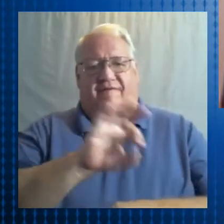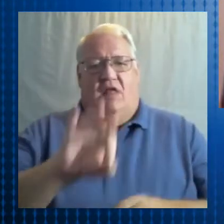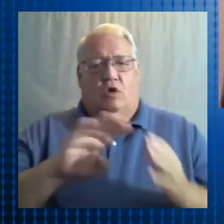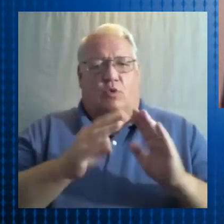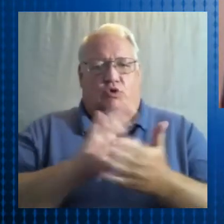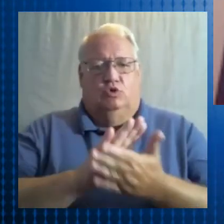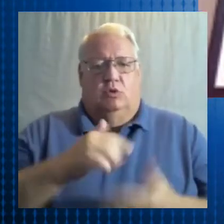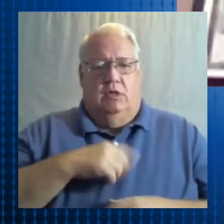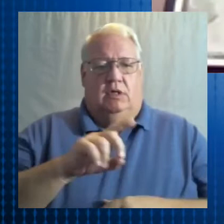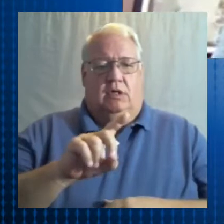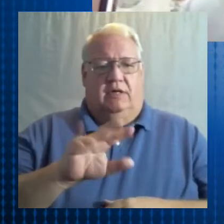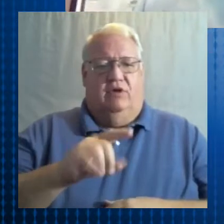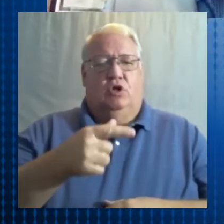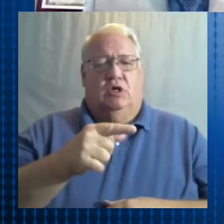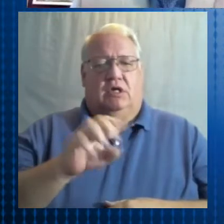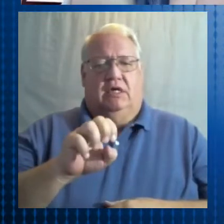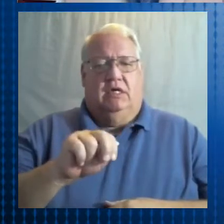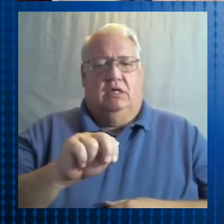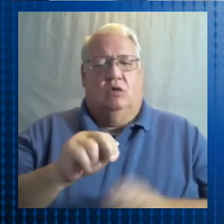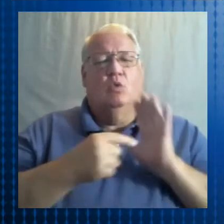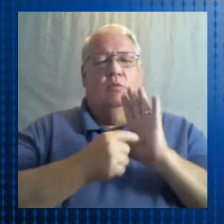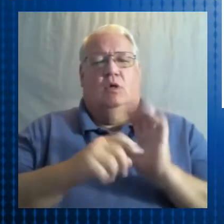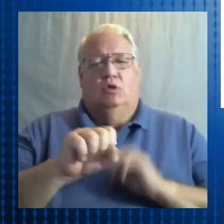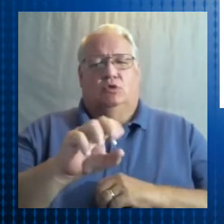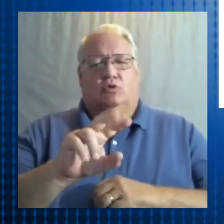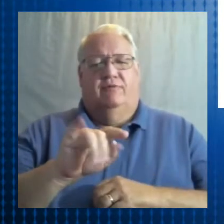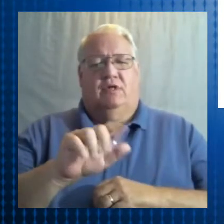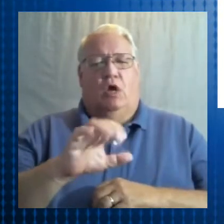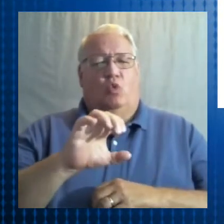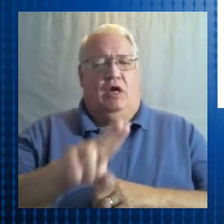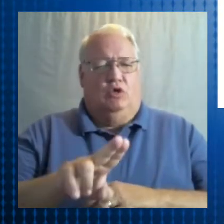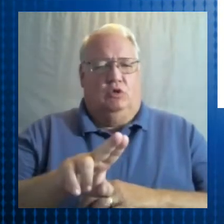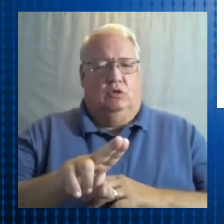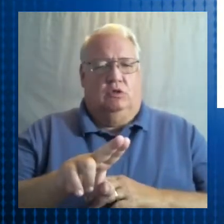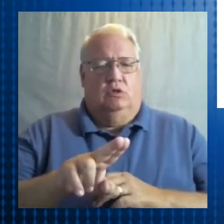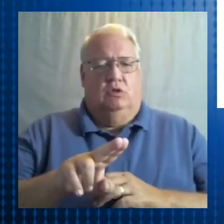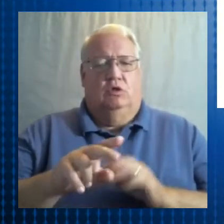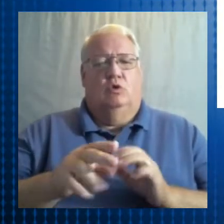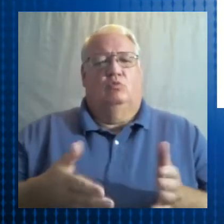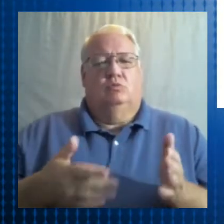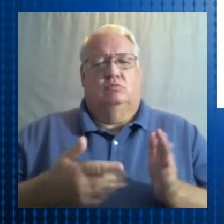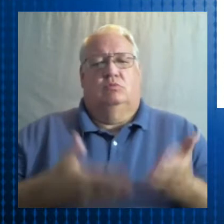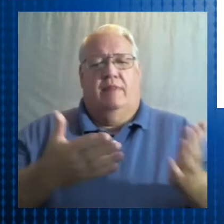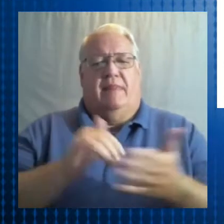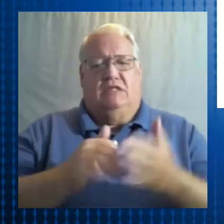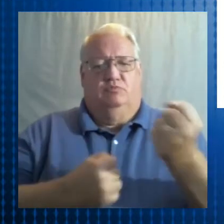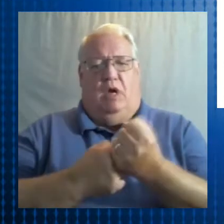David Geen, representing Savita Credit Union, the presenting sponsor of the Excellence in Education Awards